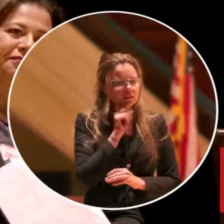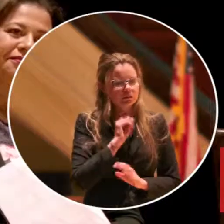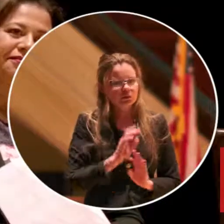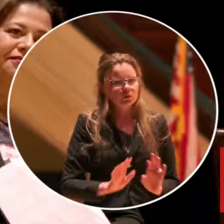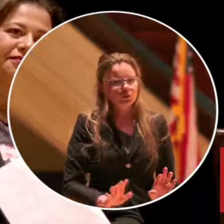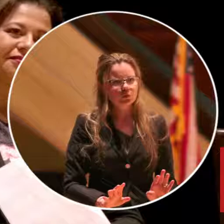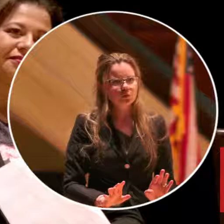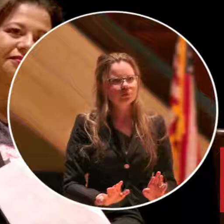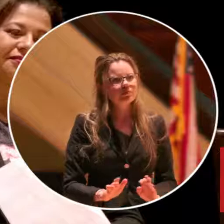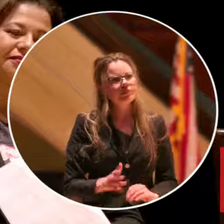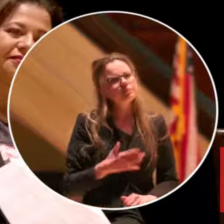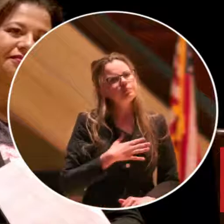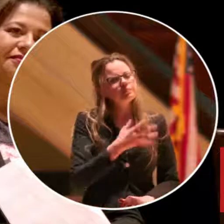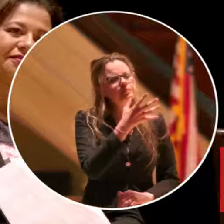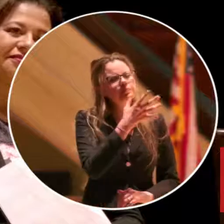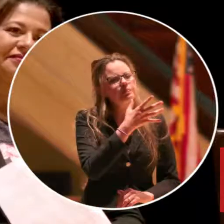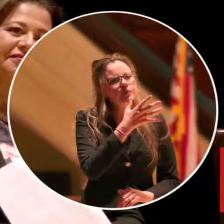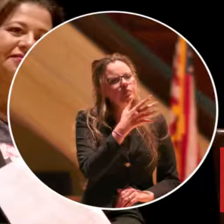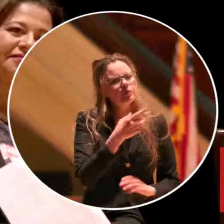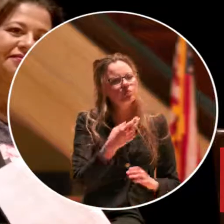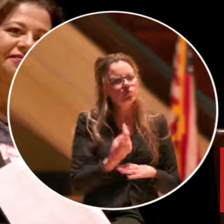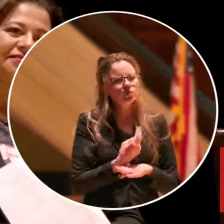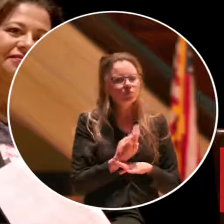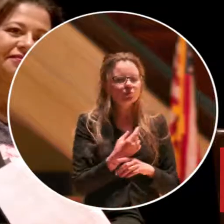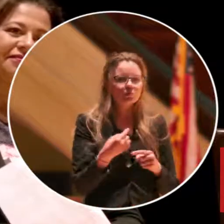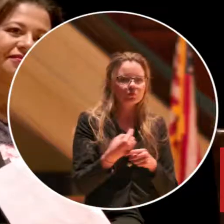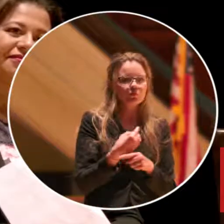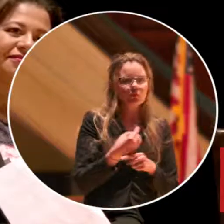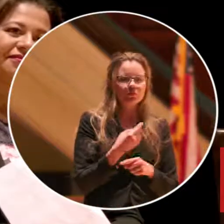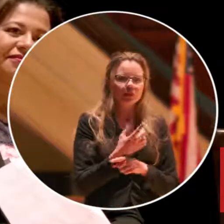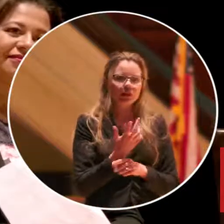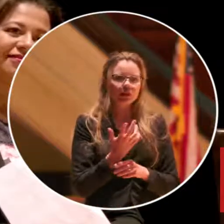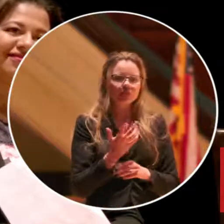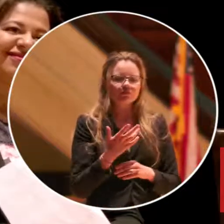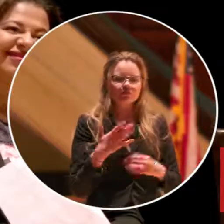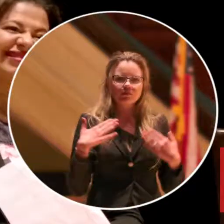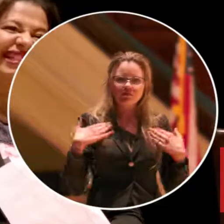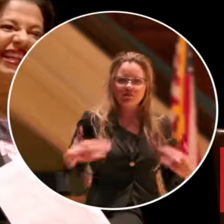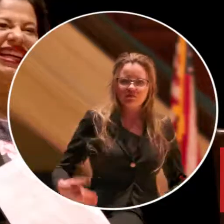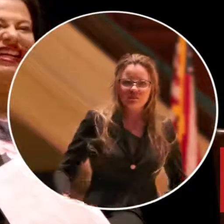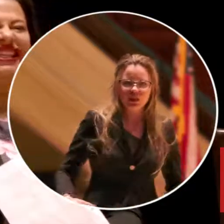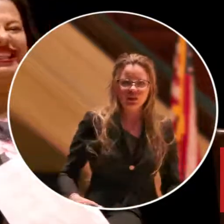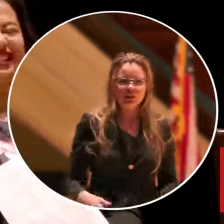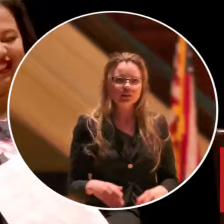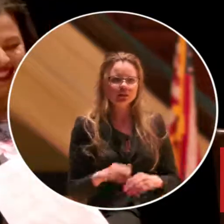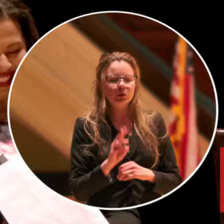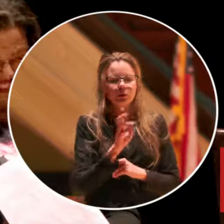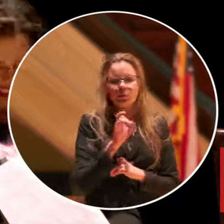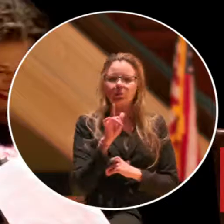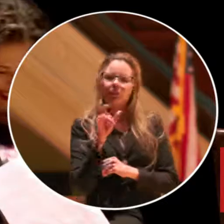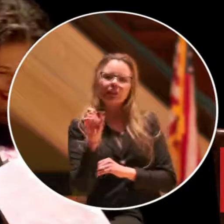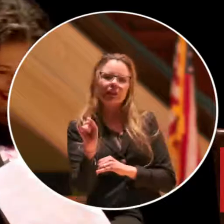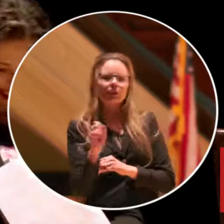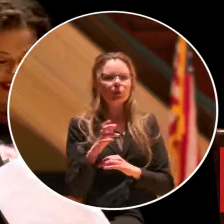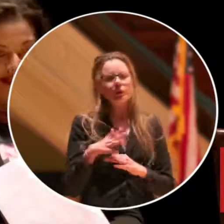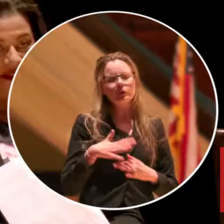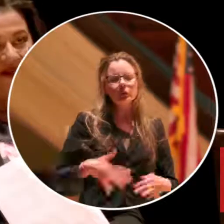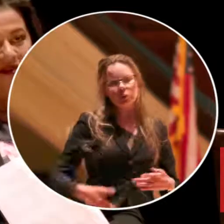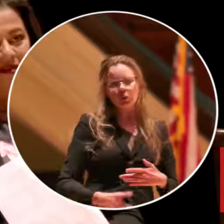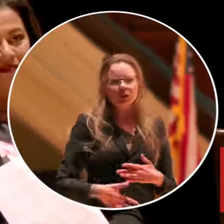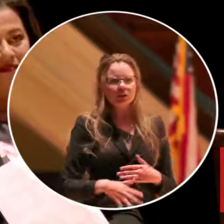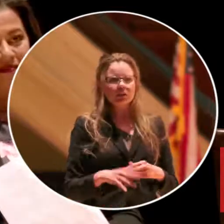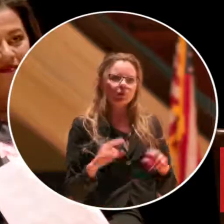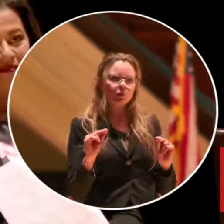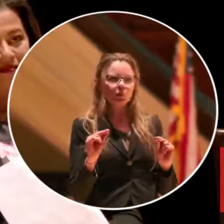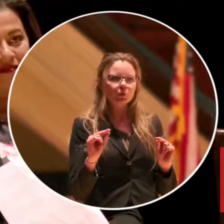using the proper terms for body parts, however. There were no willies or hoo-haws in our house. In fact, the first time my